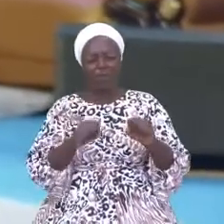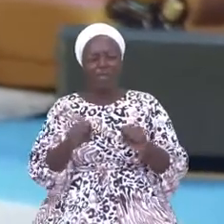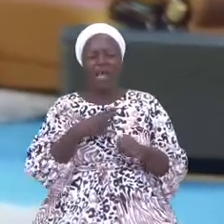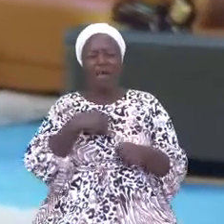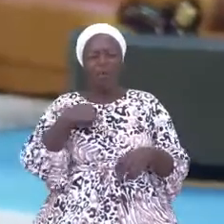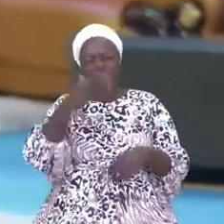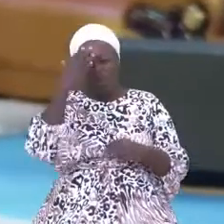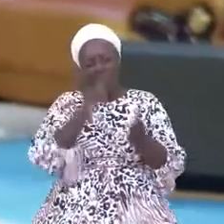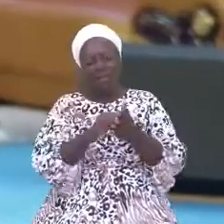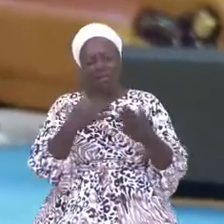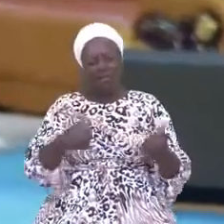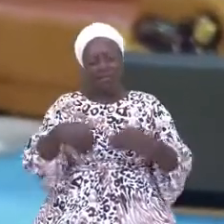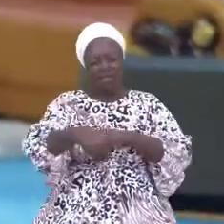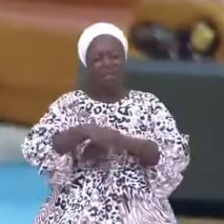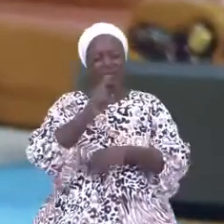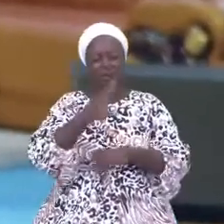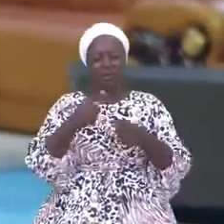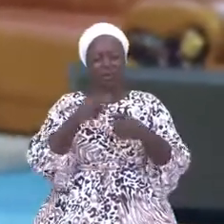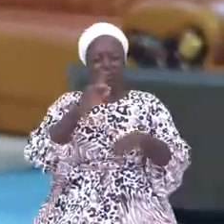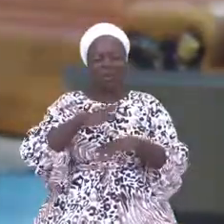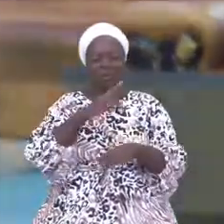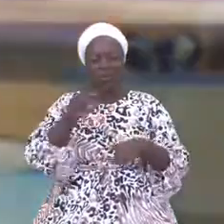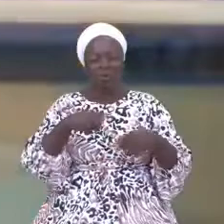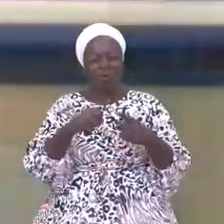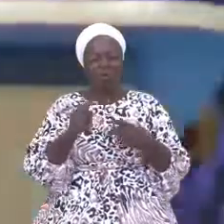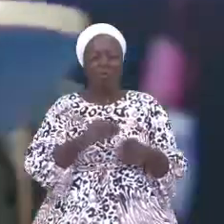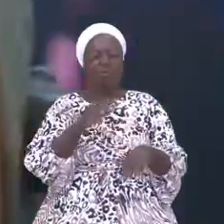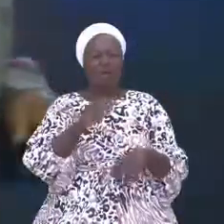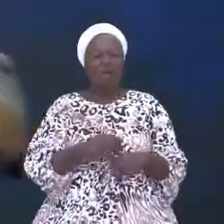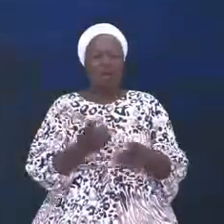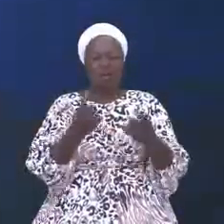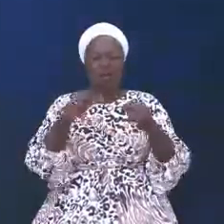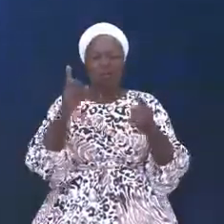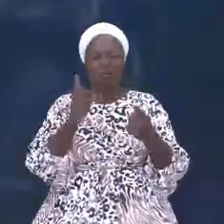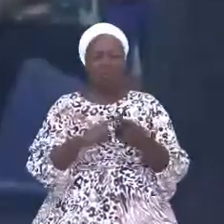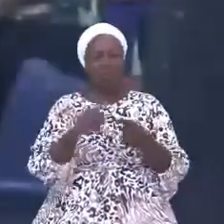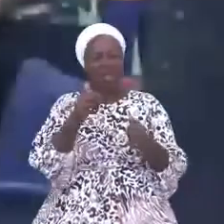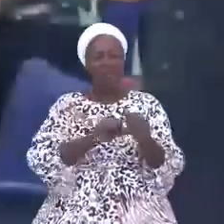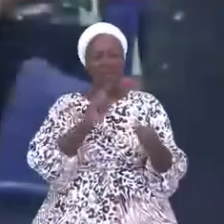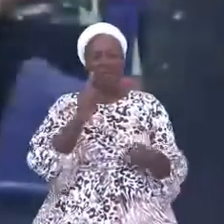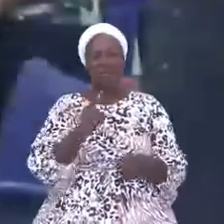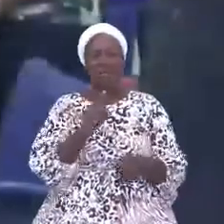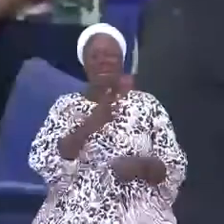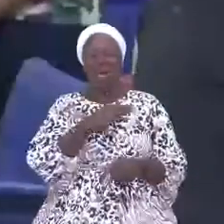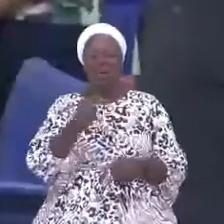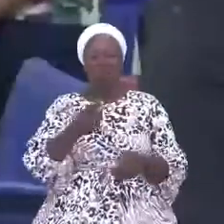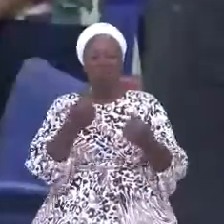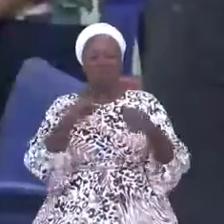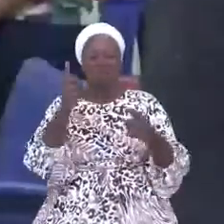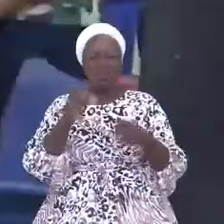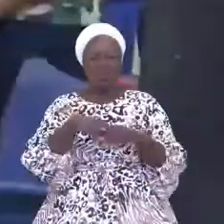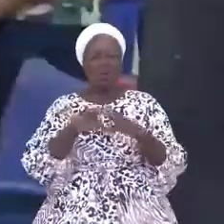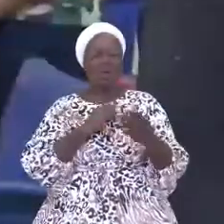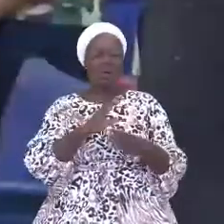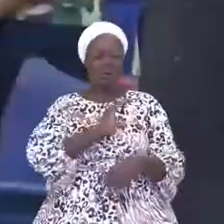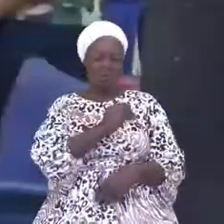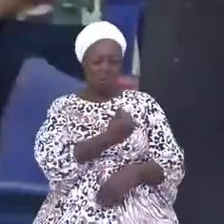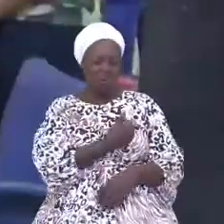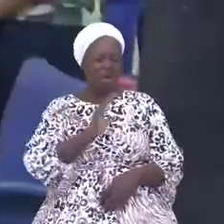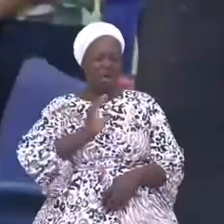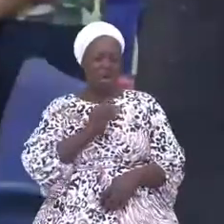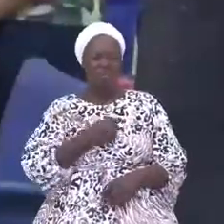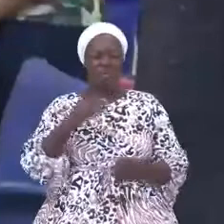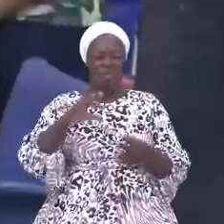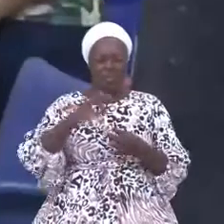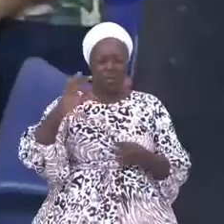that tonight you are going to touch, you are going to reach everyone. You reach our soul. You reach our